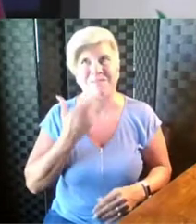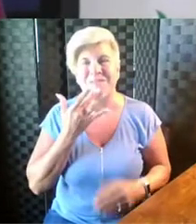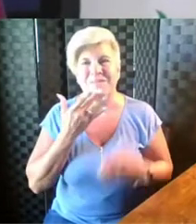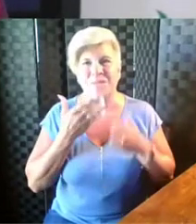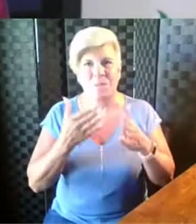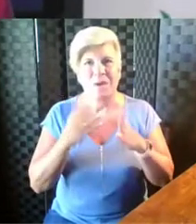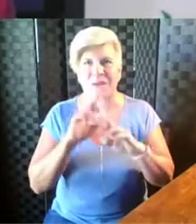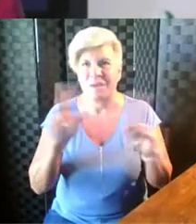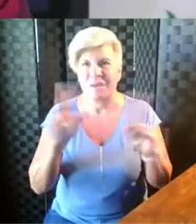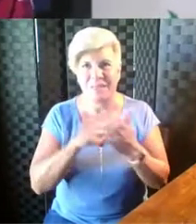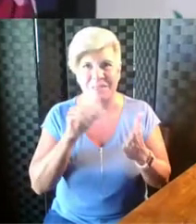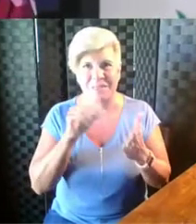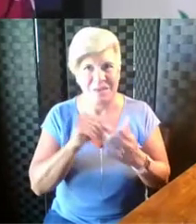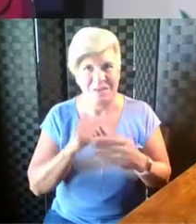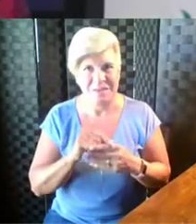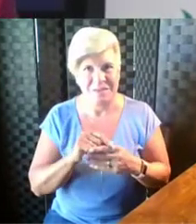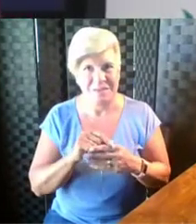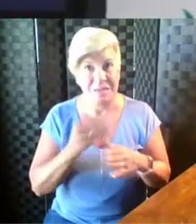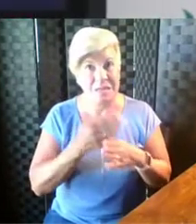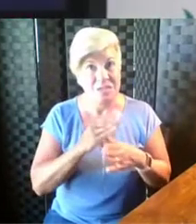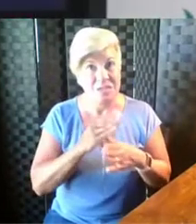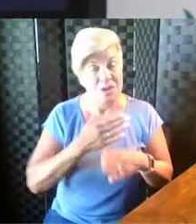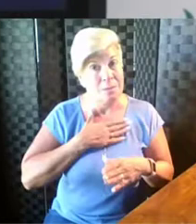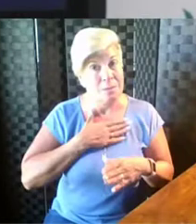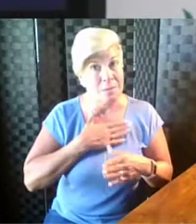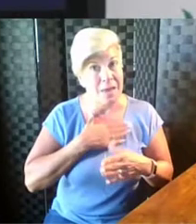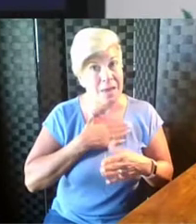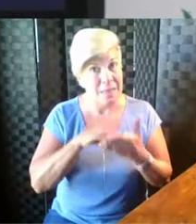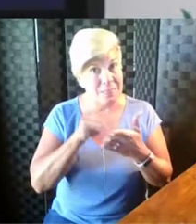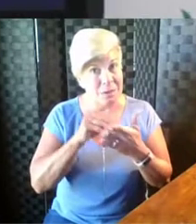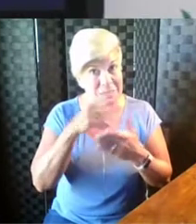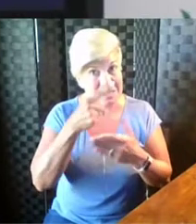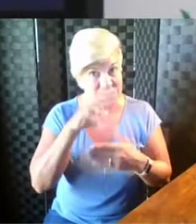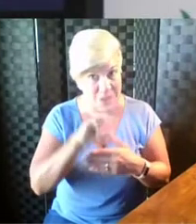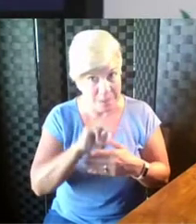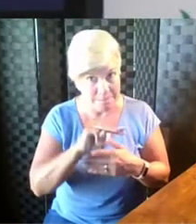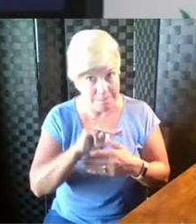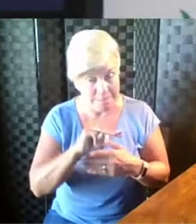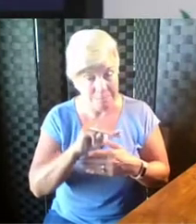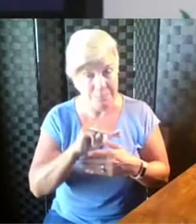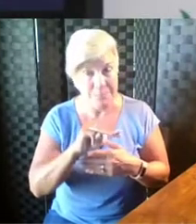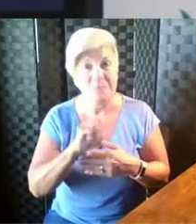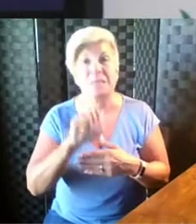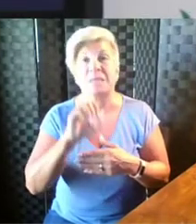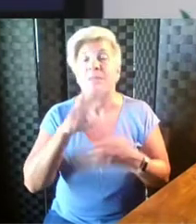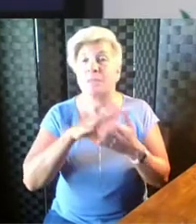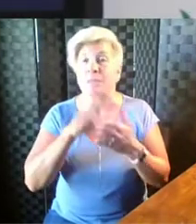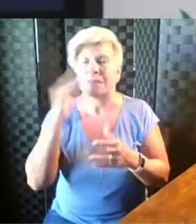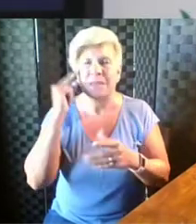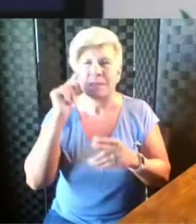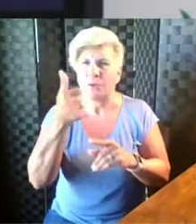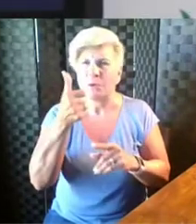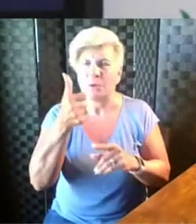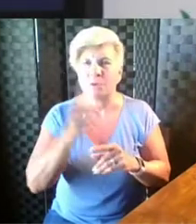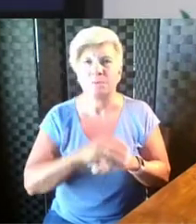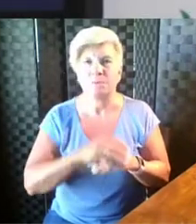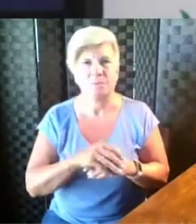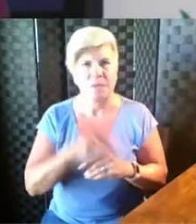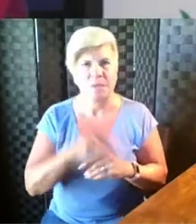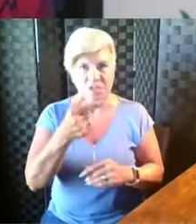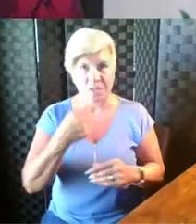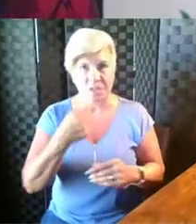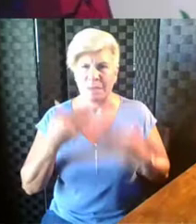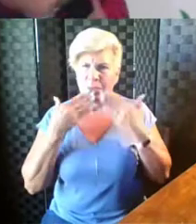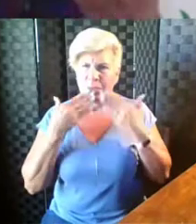way to get ready to learn. I'm going to share with you my learning gems and I want you to think about your own as well. So the G, something that I'm